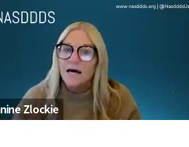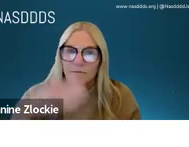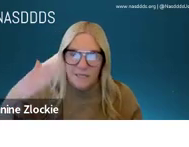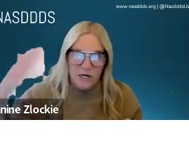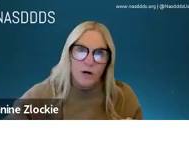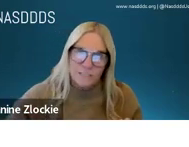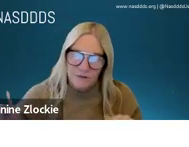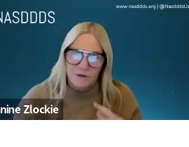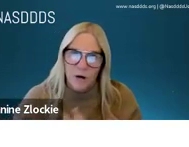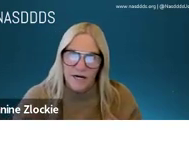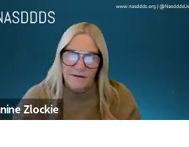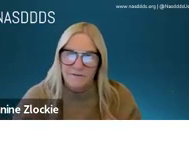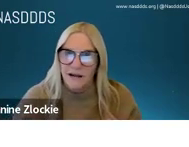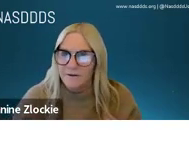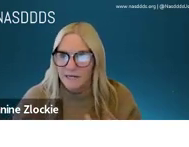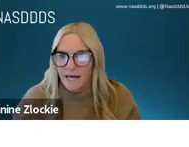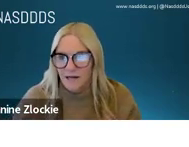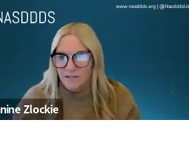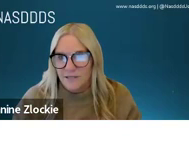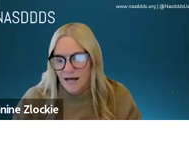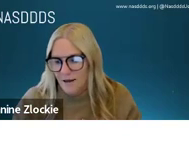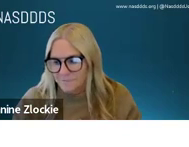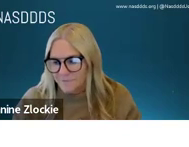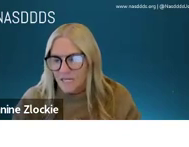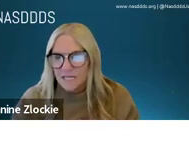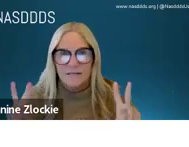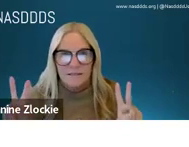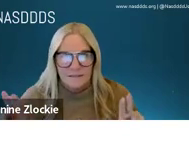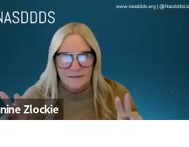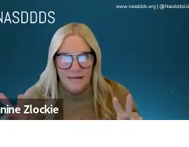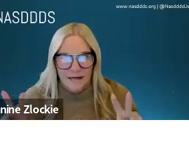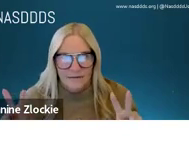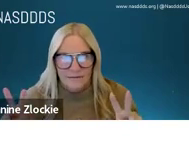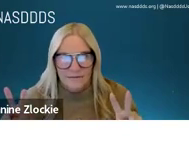HCBS, but they're going to be requiring it for everybody else.